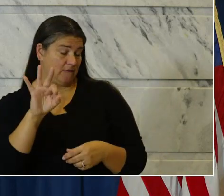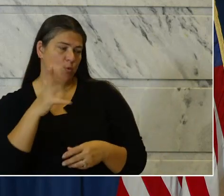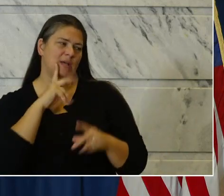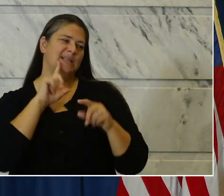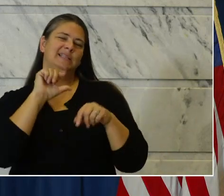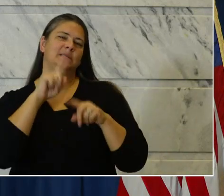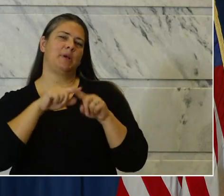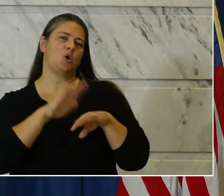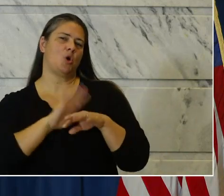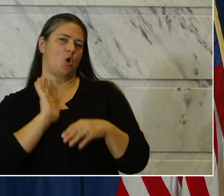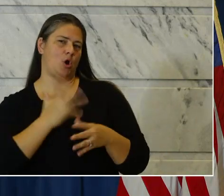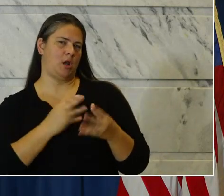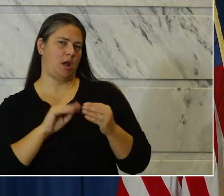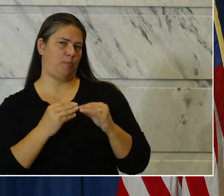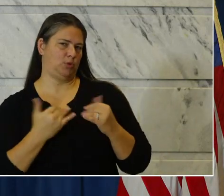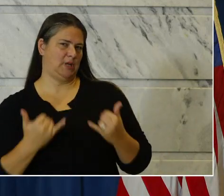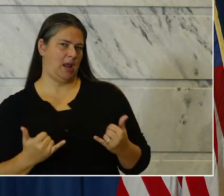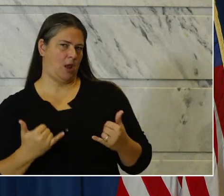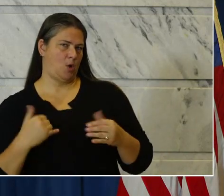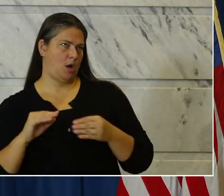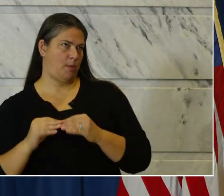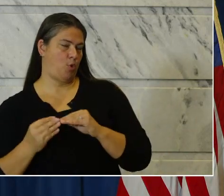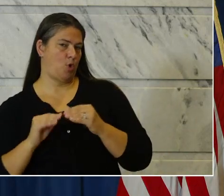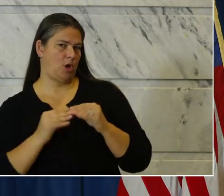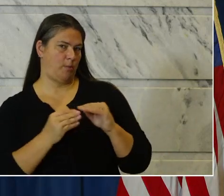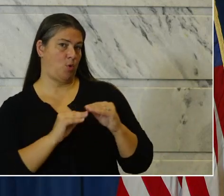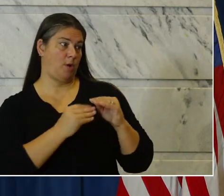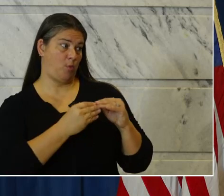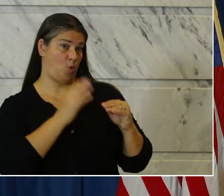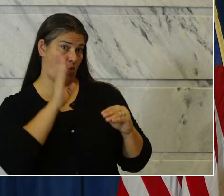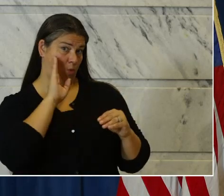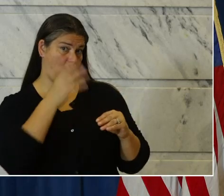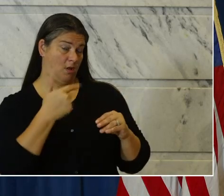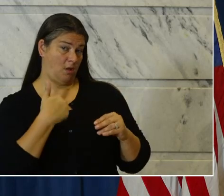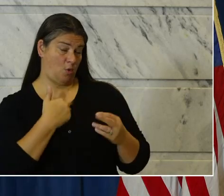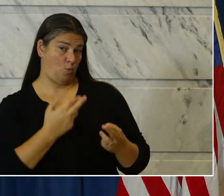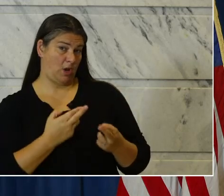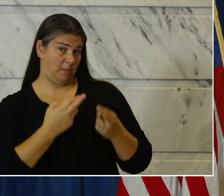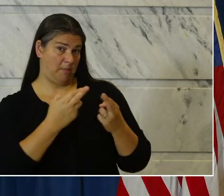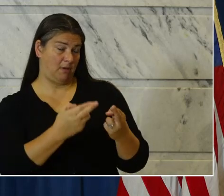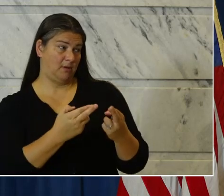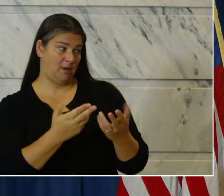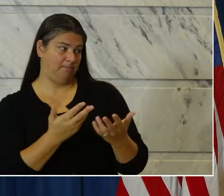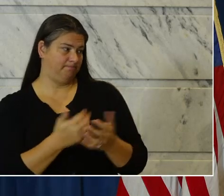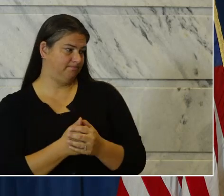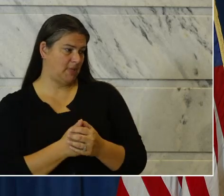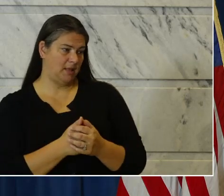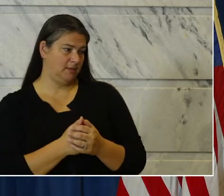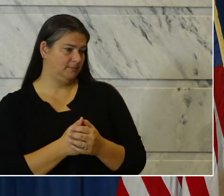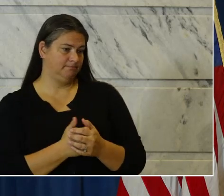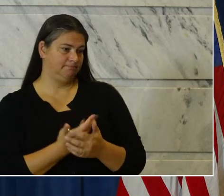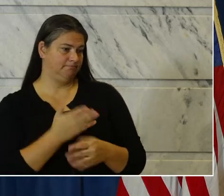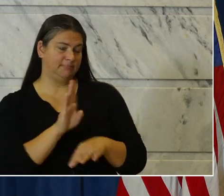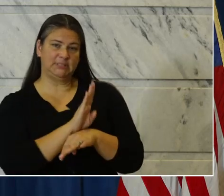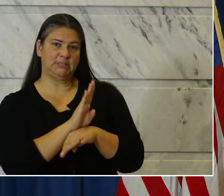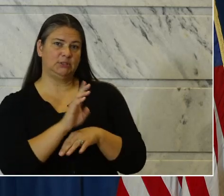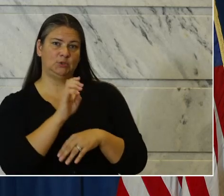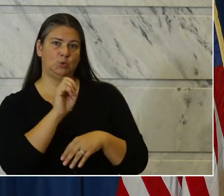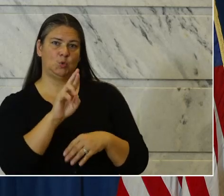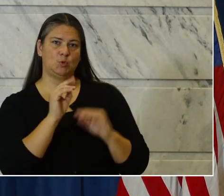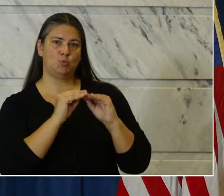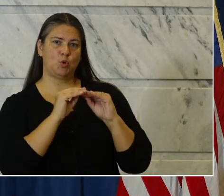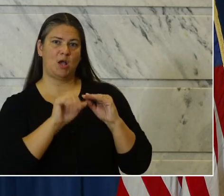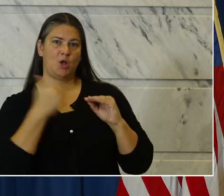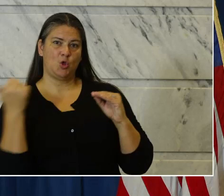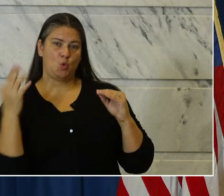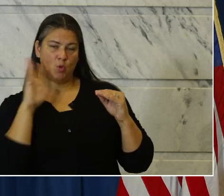that we're seeing, I could have more recommendations on whether it's business or others. I think right